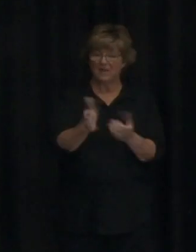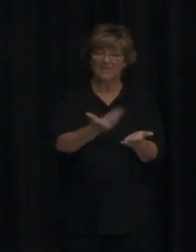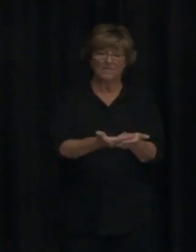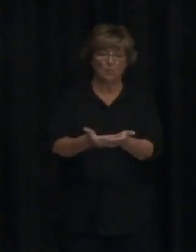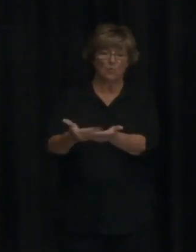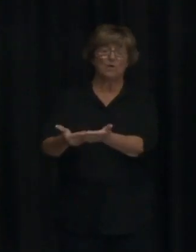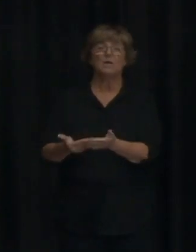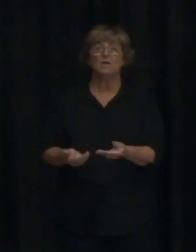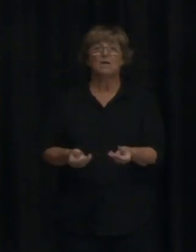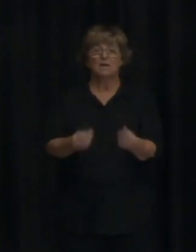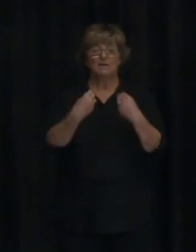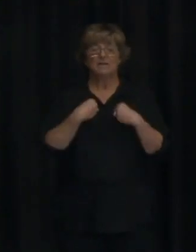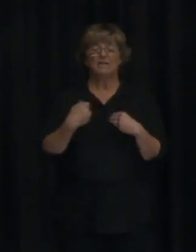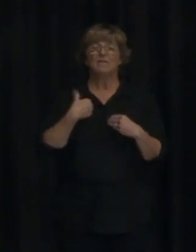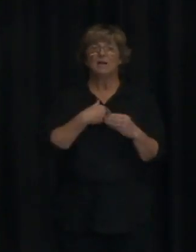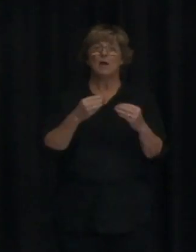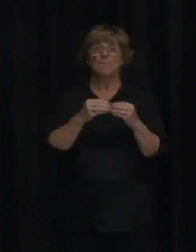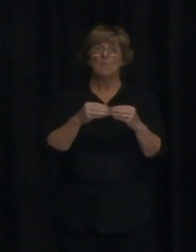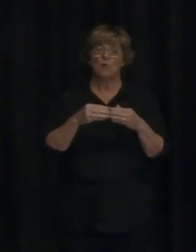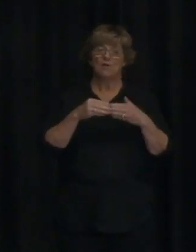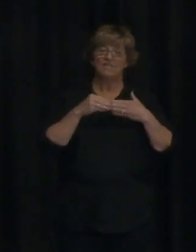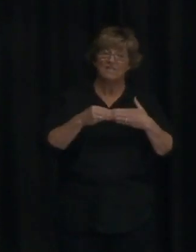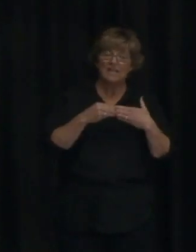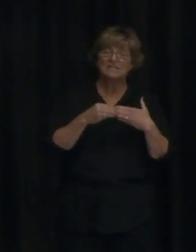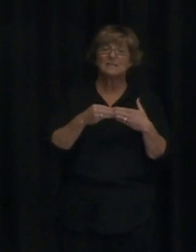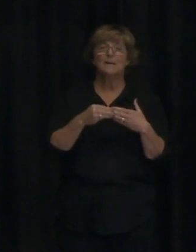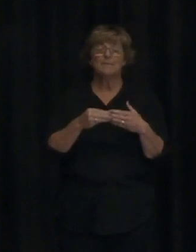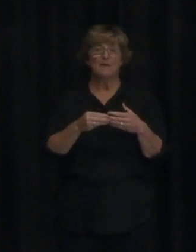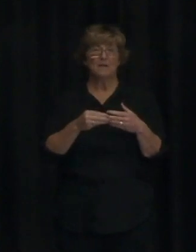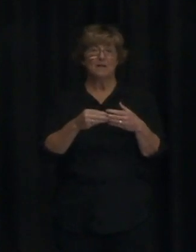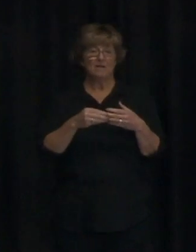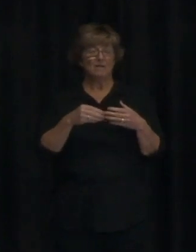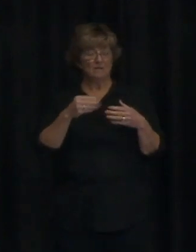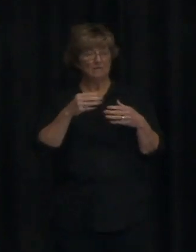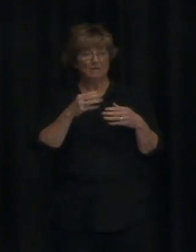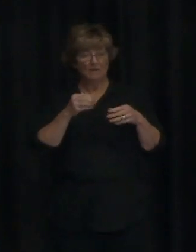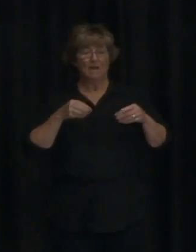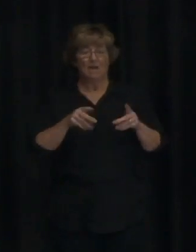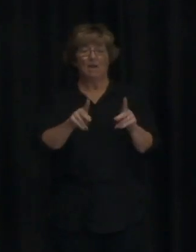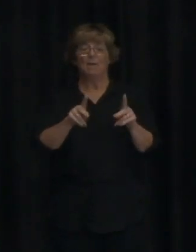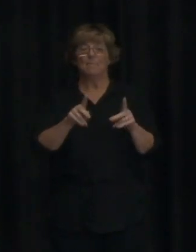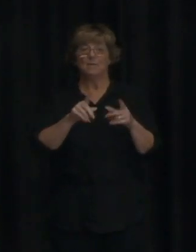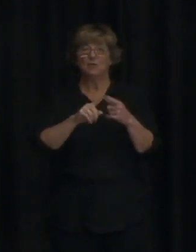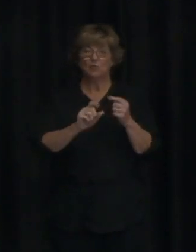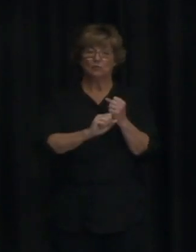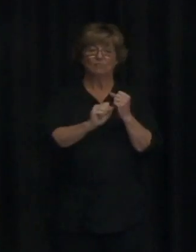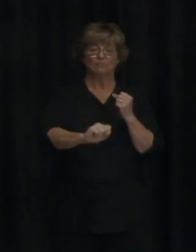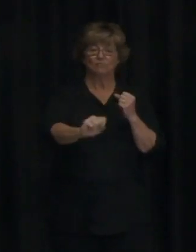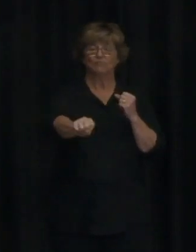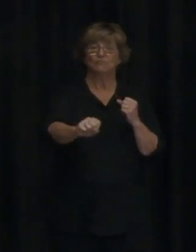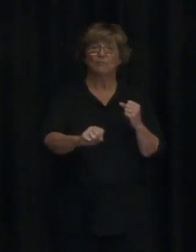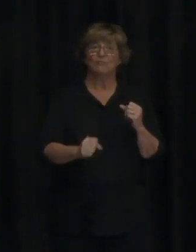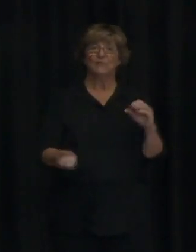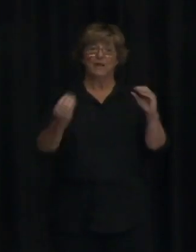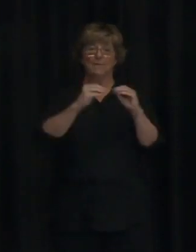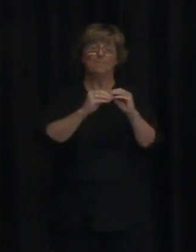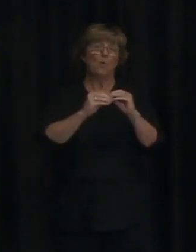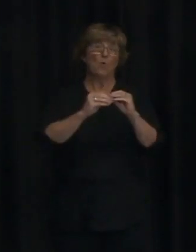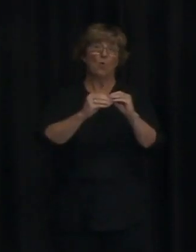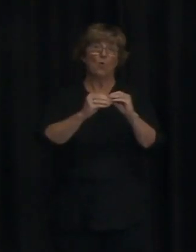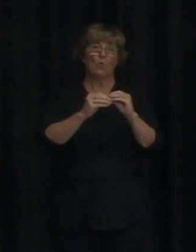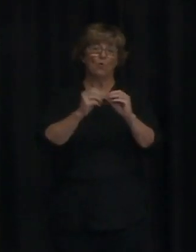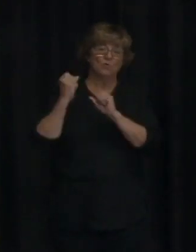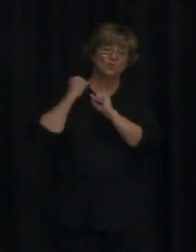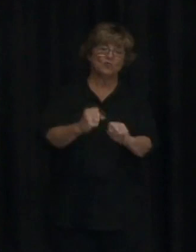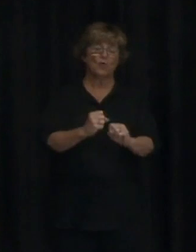more flexibility, more opportunity in the next weeks and months to answer that question in a much more